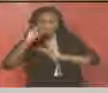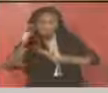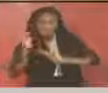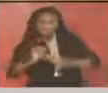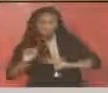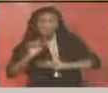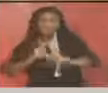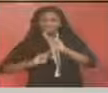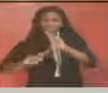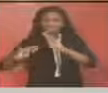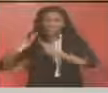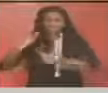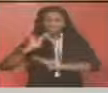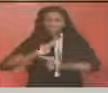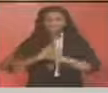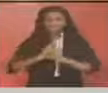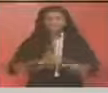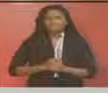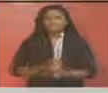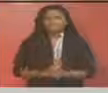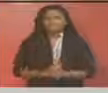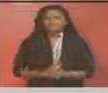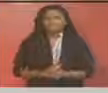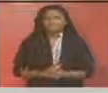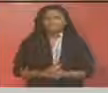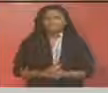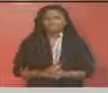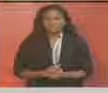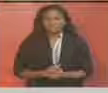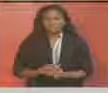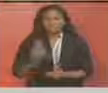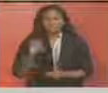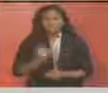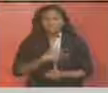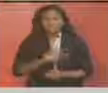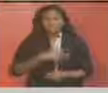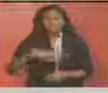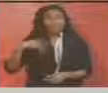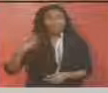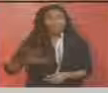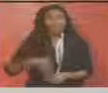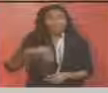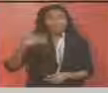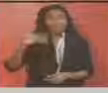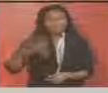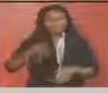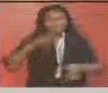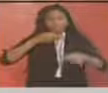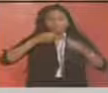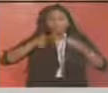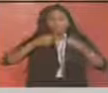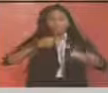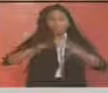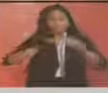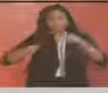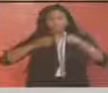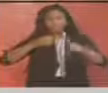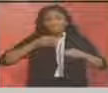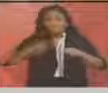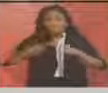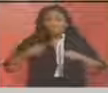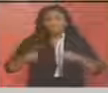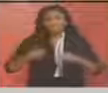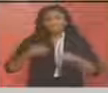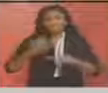of COVAX. We have said this consistently and clearly over the past